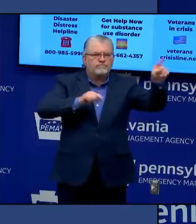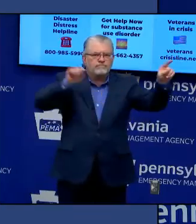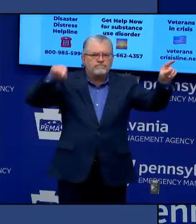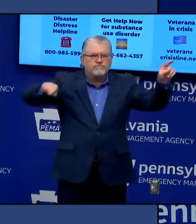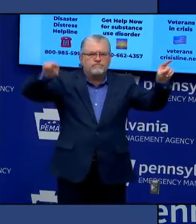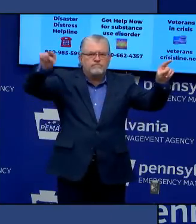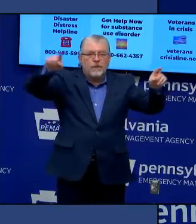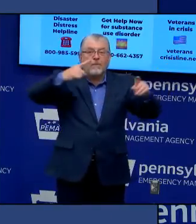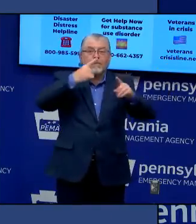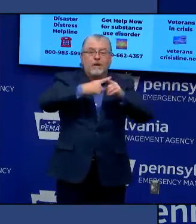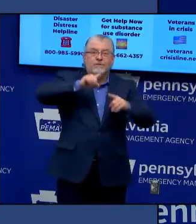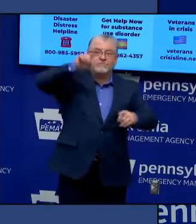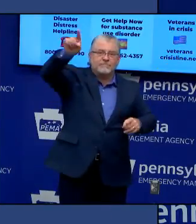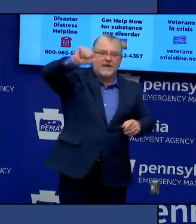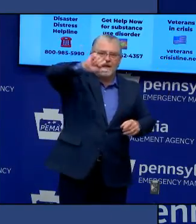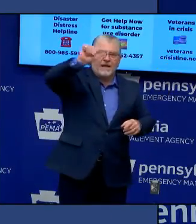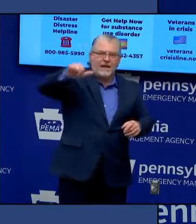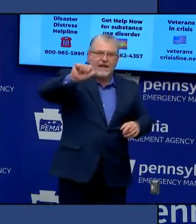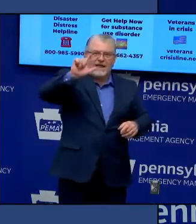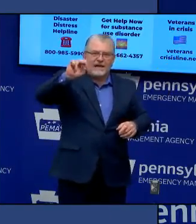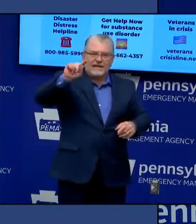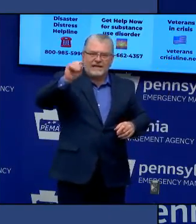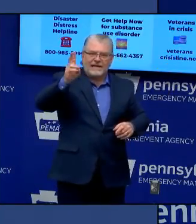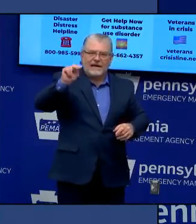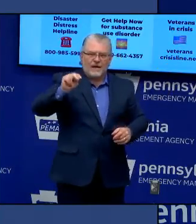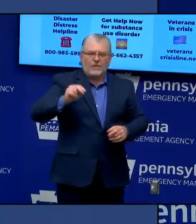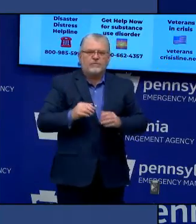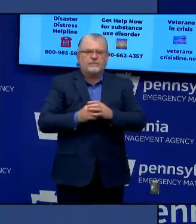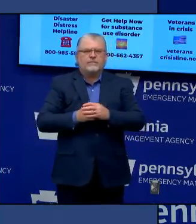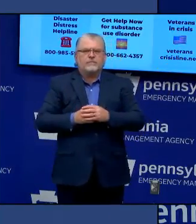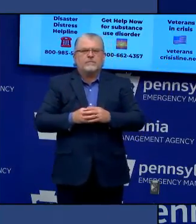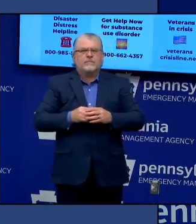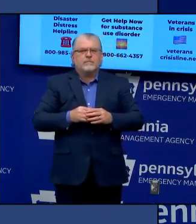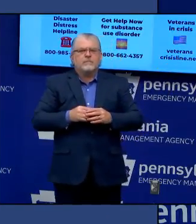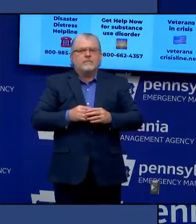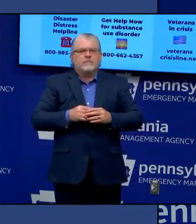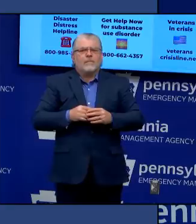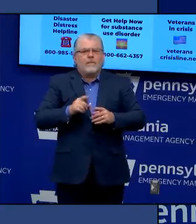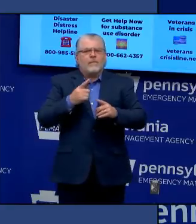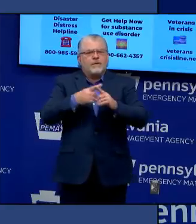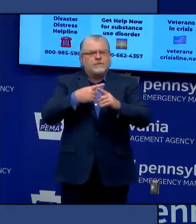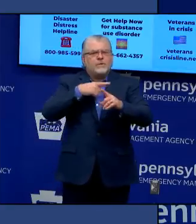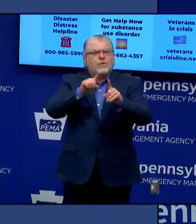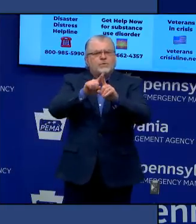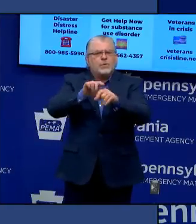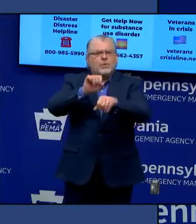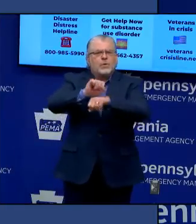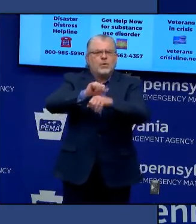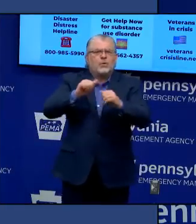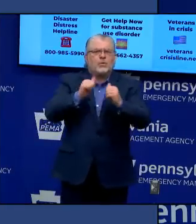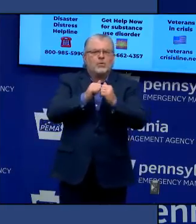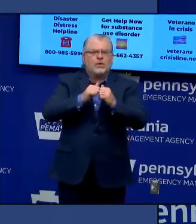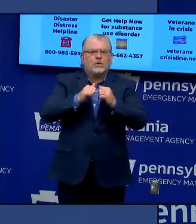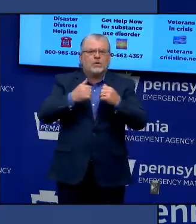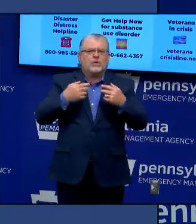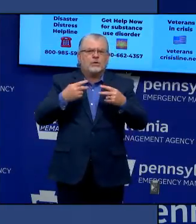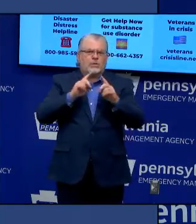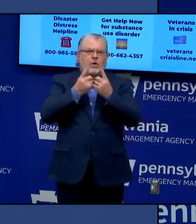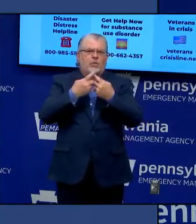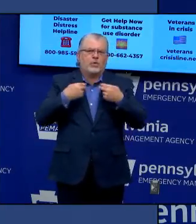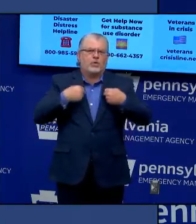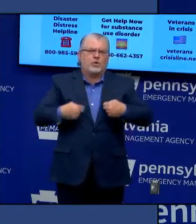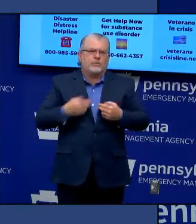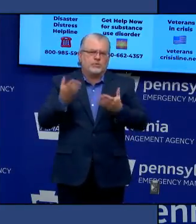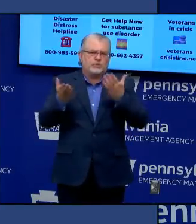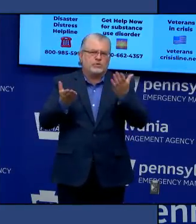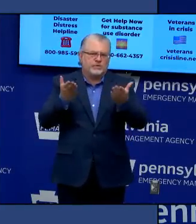the Lehigh Valley, and we work with the Department of Human Services. I think that we need to really work to help